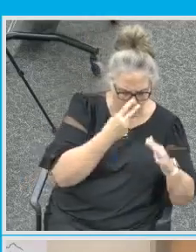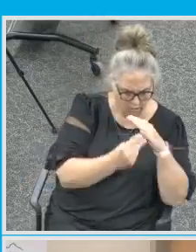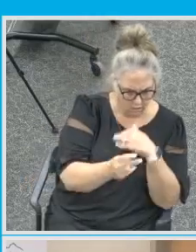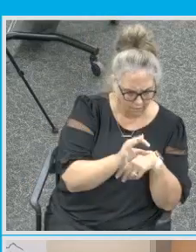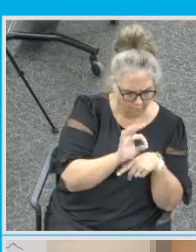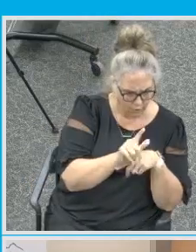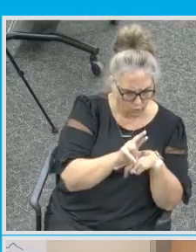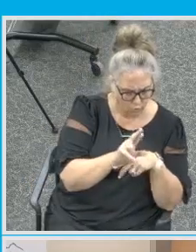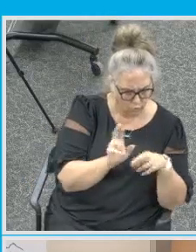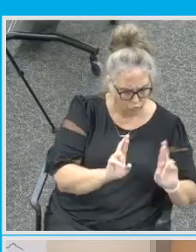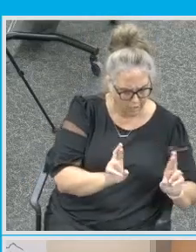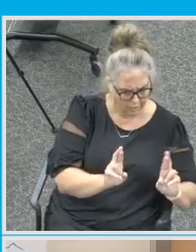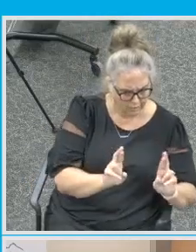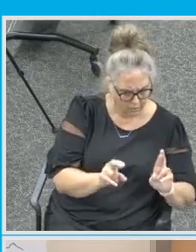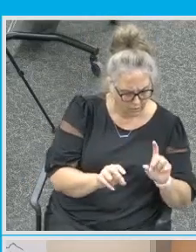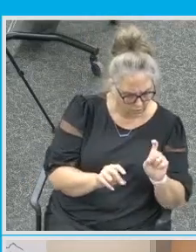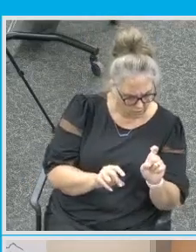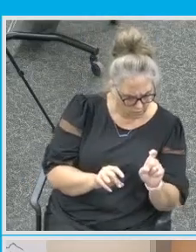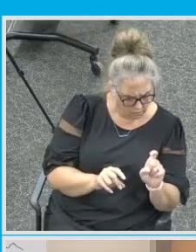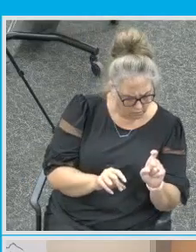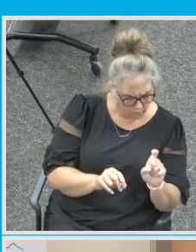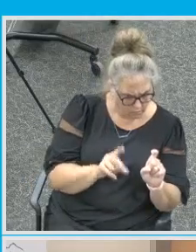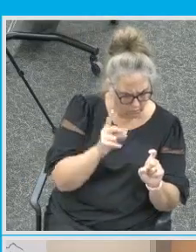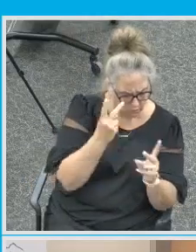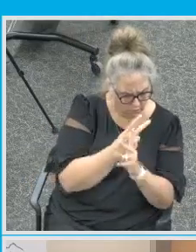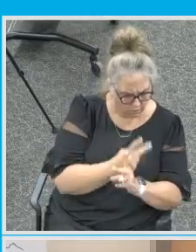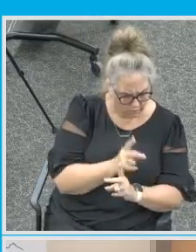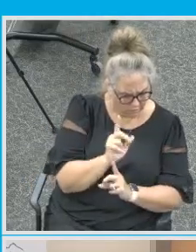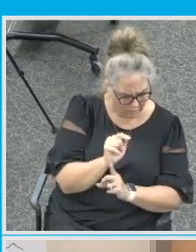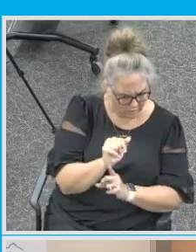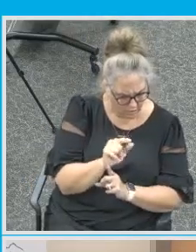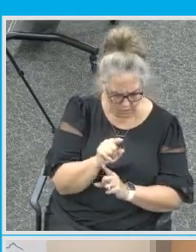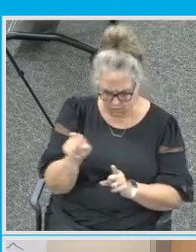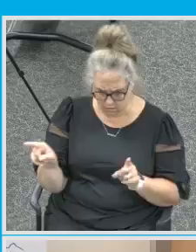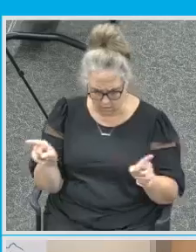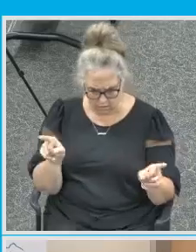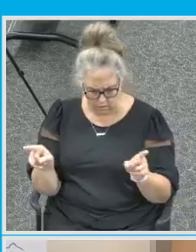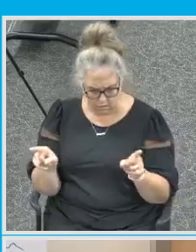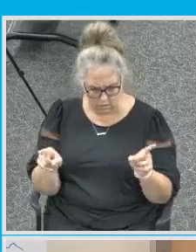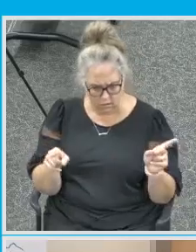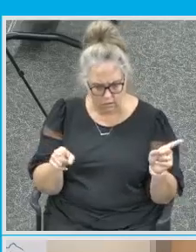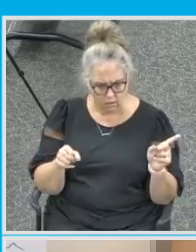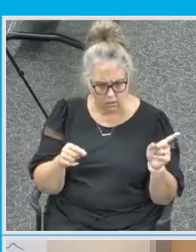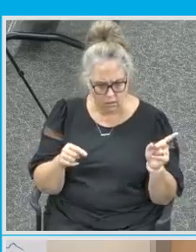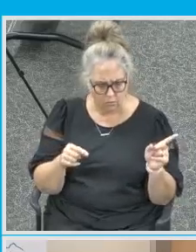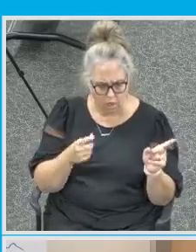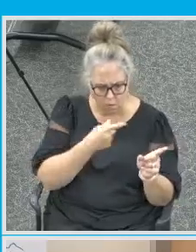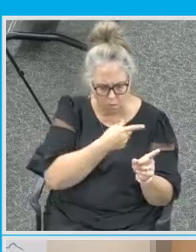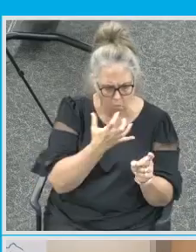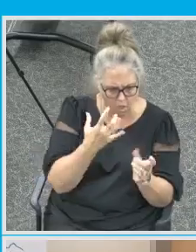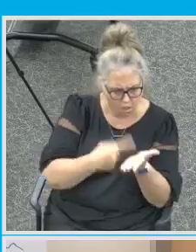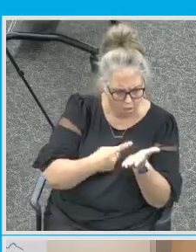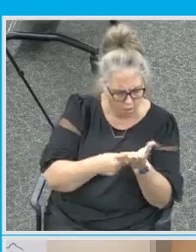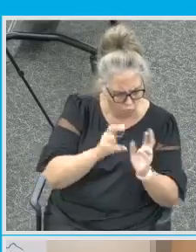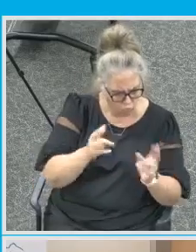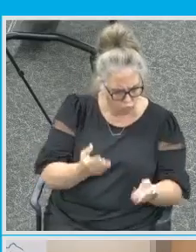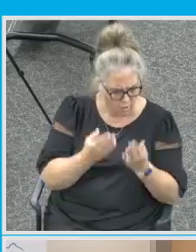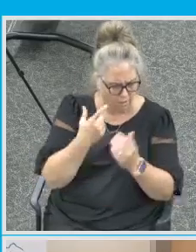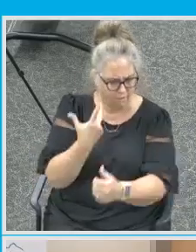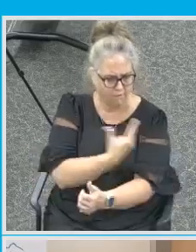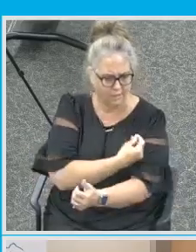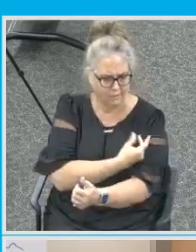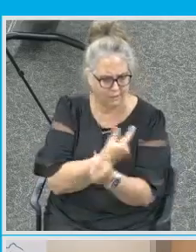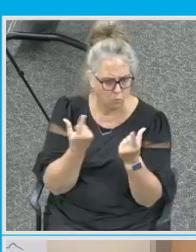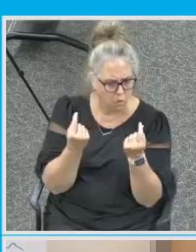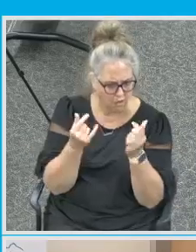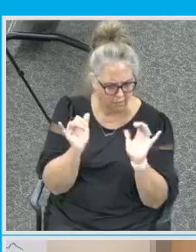southern hemisphere? And what is the recommendation for influenza vaccine, please? Yeah, thank you. So, by the way, so the West Nile virus is not spread from